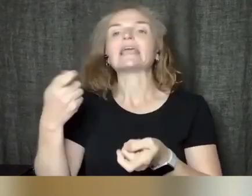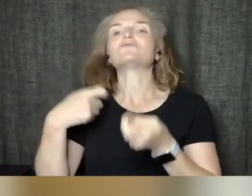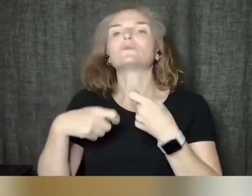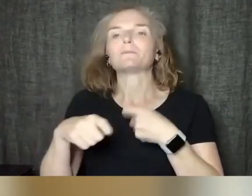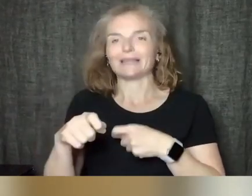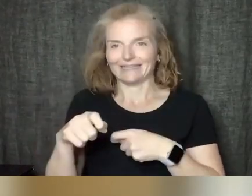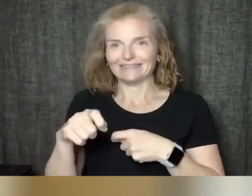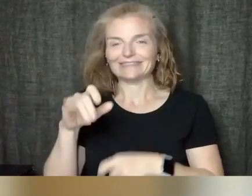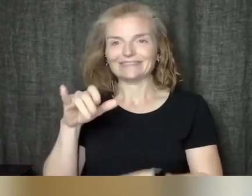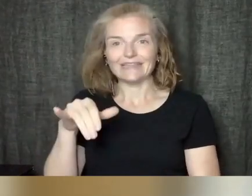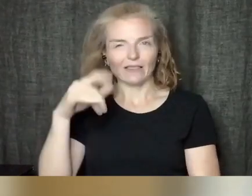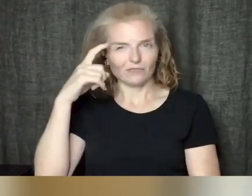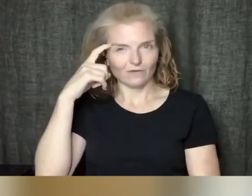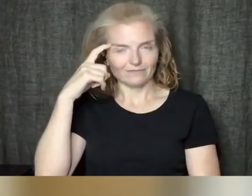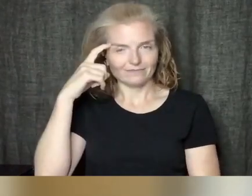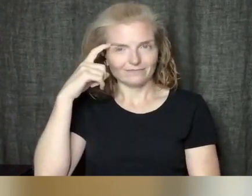alternative.